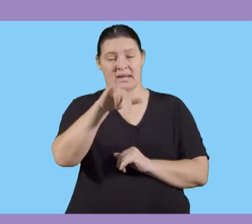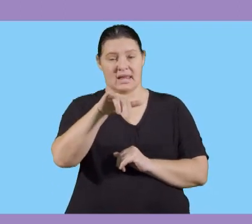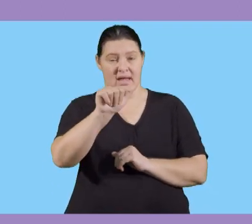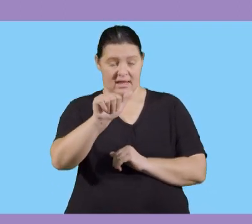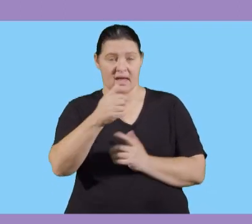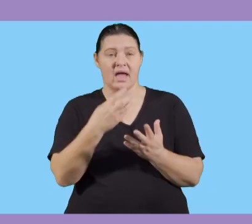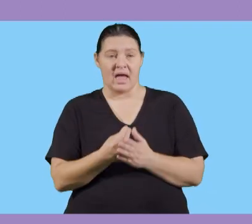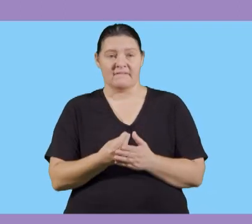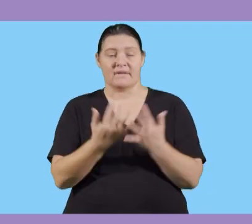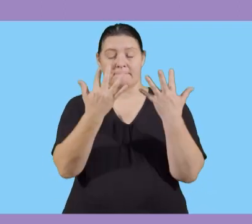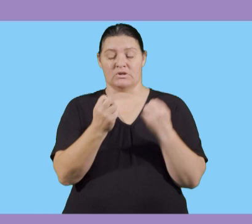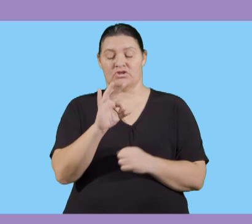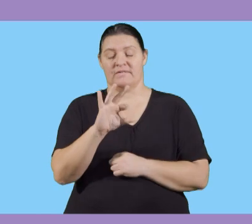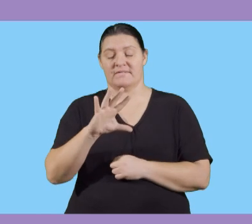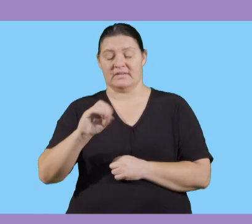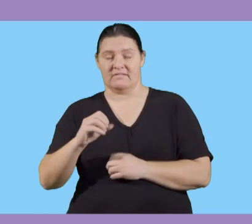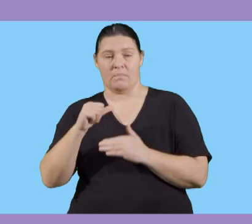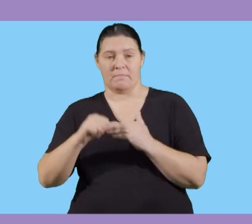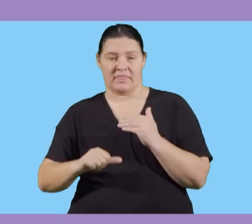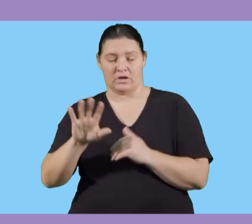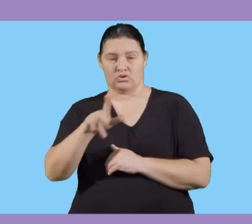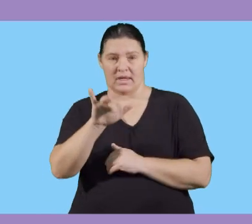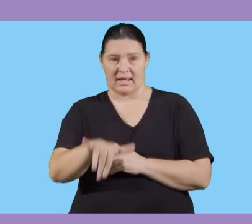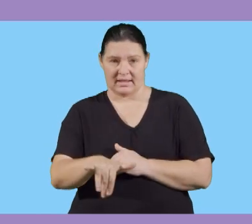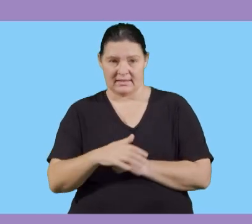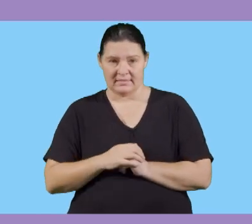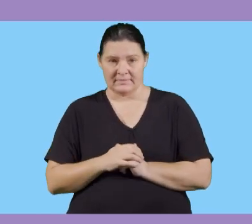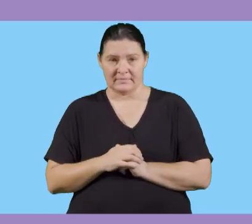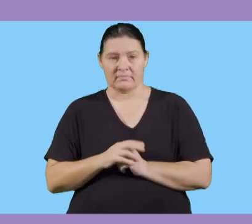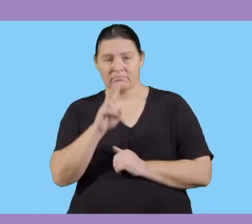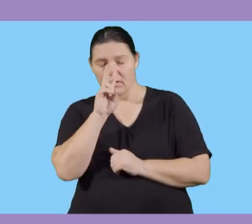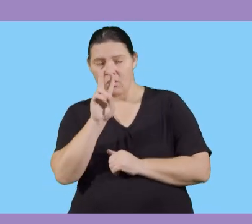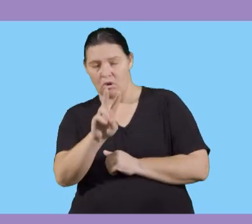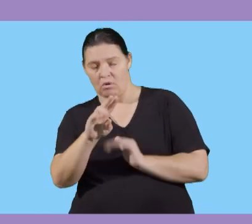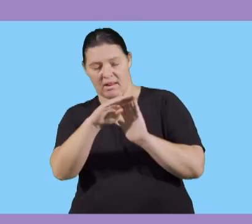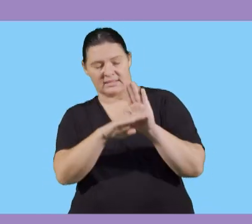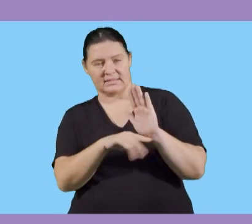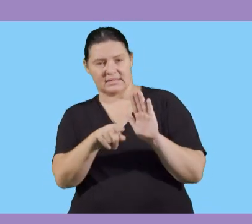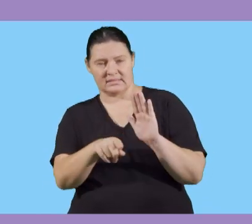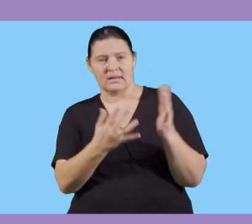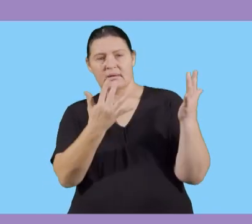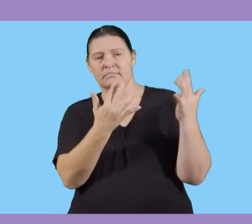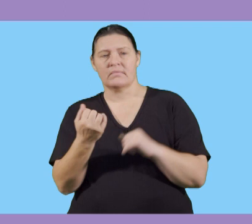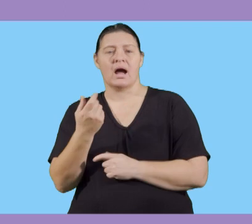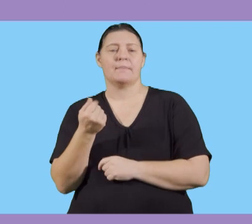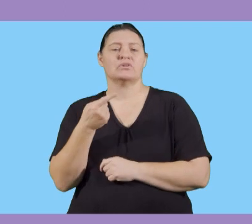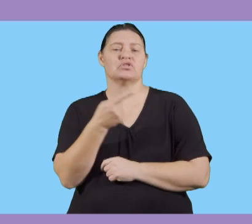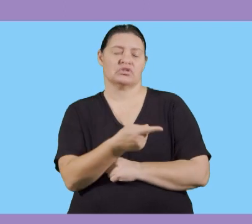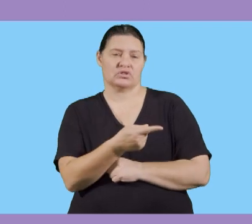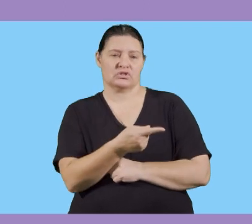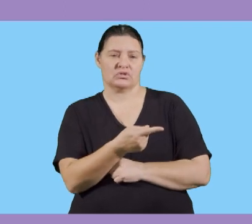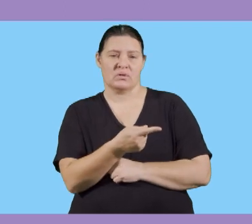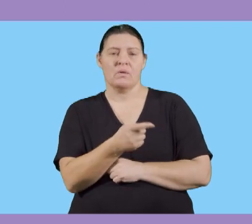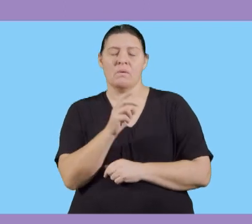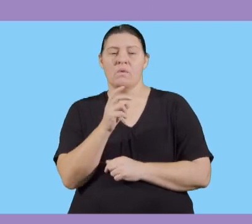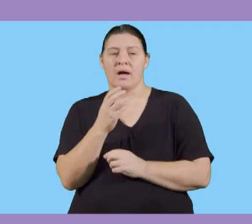budget of 350 rands for the month of July. Look at her budget list and calculate how much